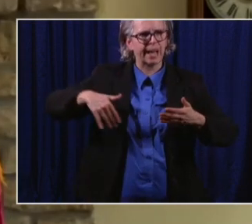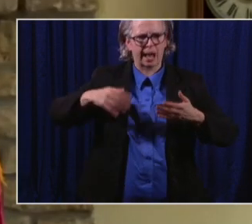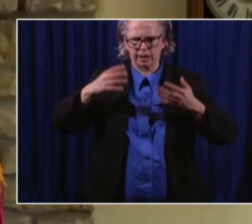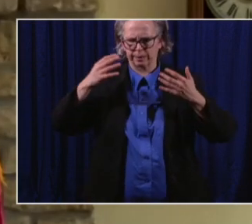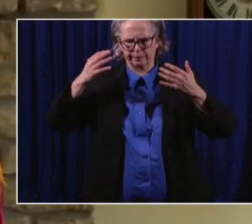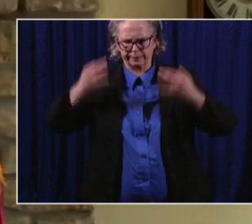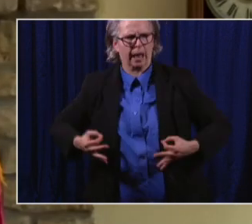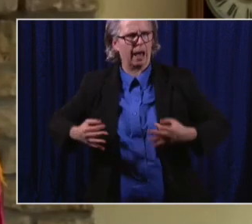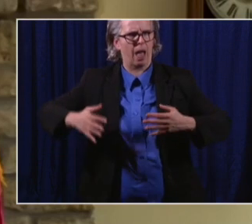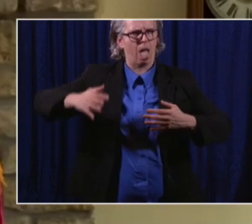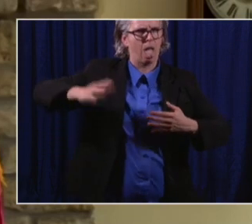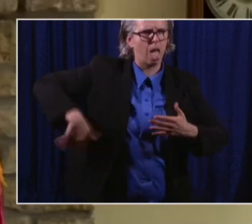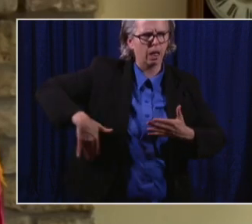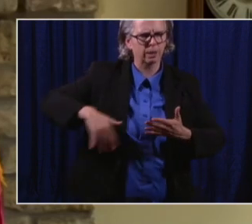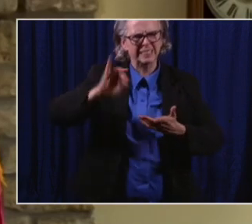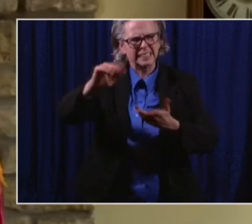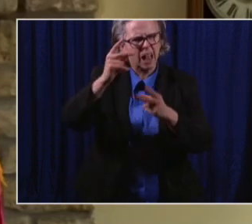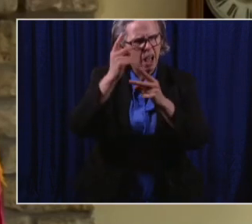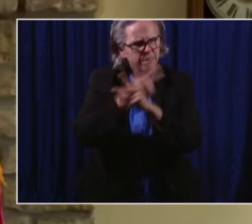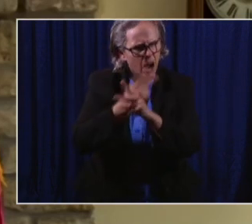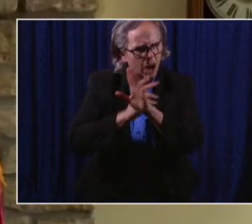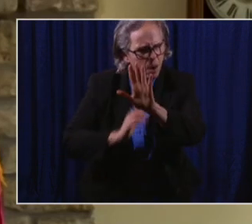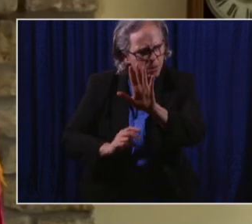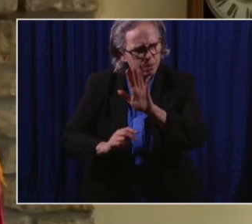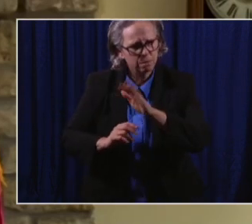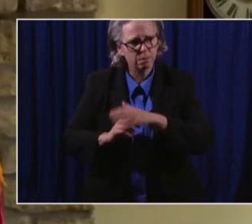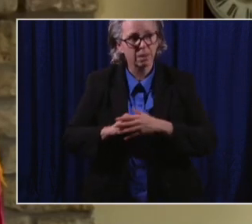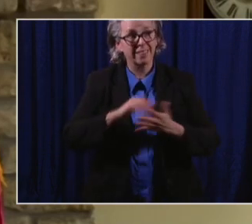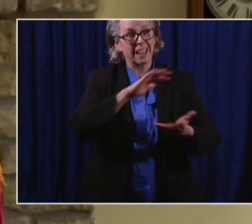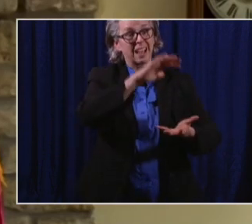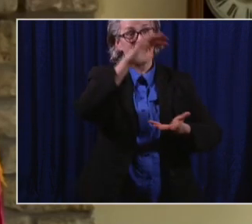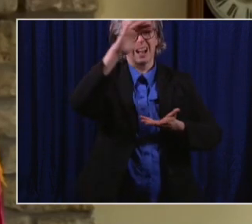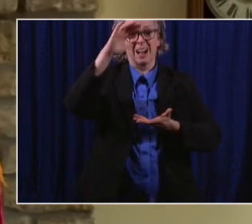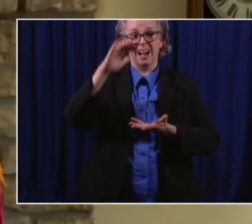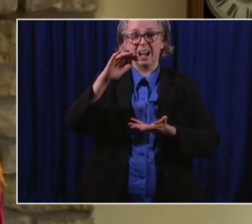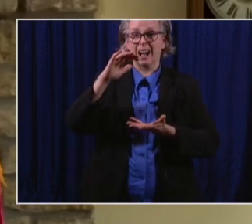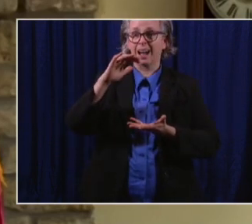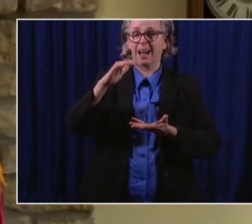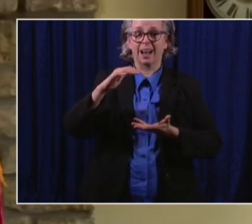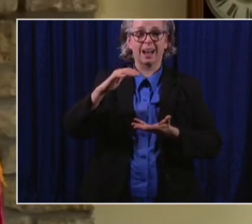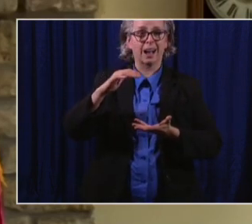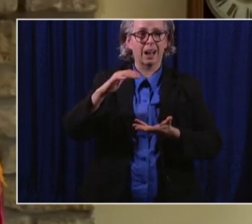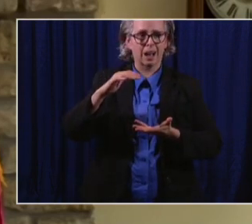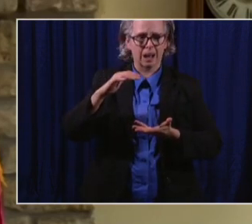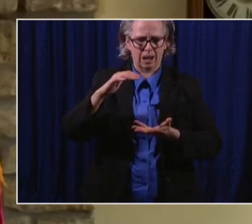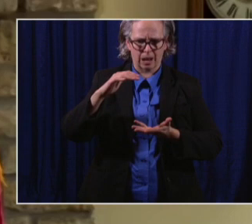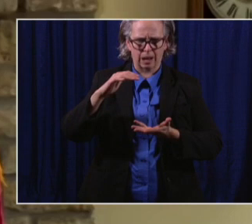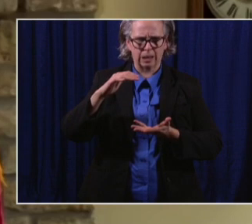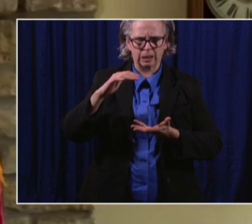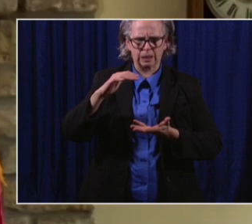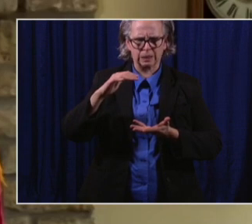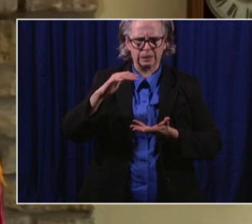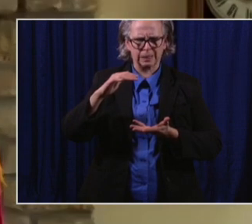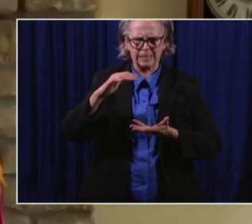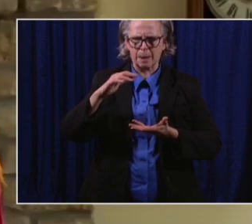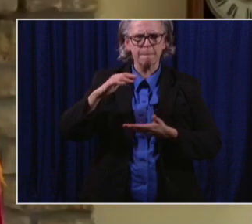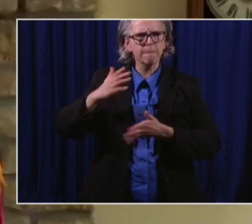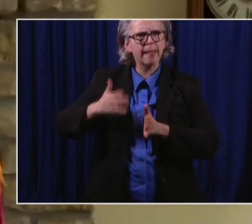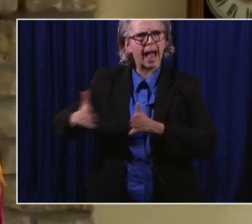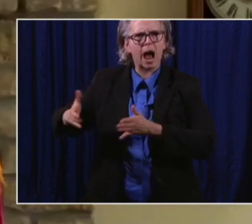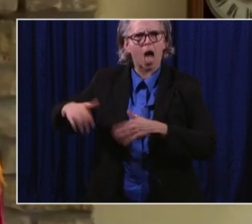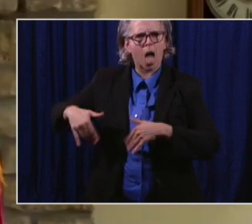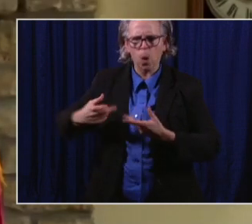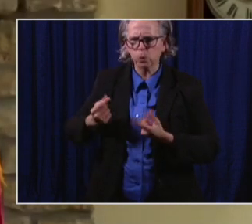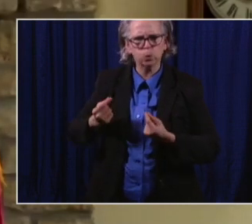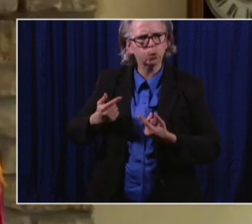allow Ohioans to do more things and try to do more things safely. So this would come into